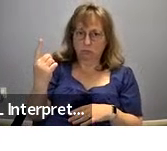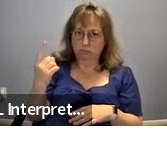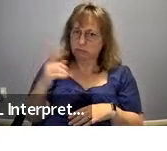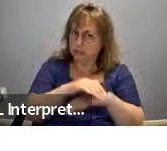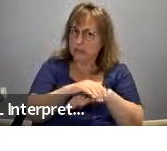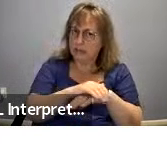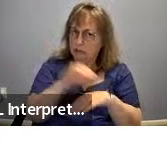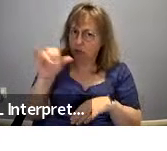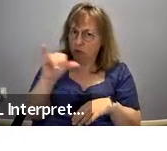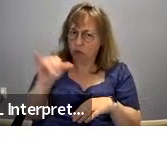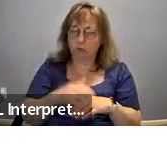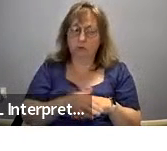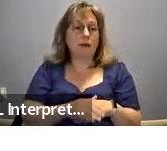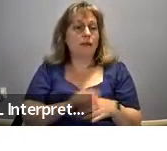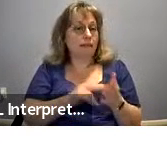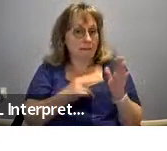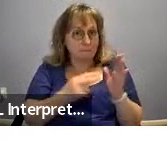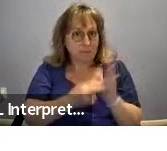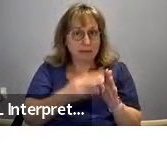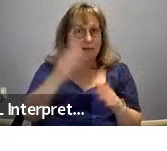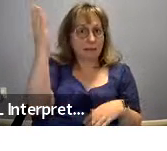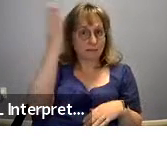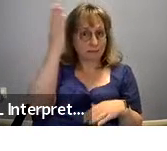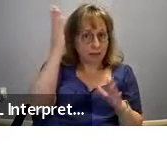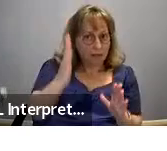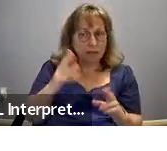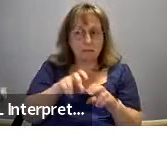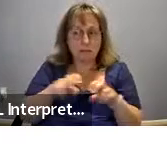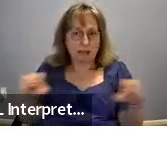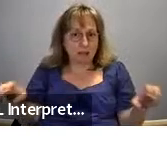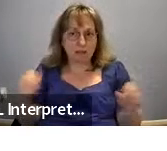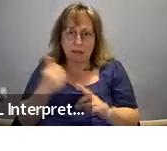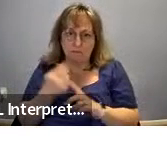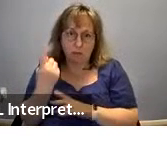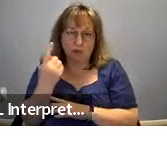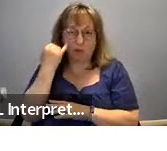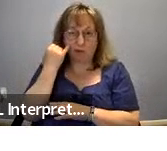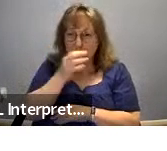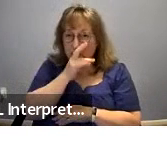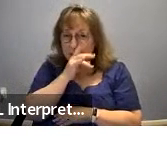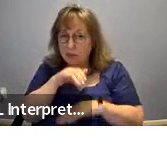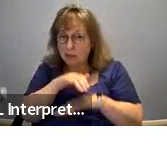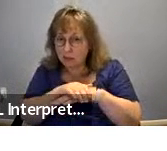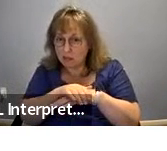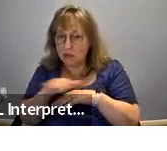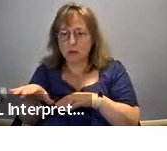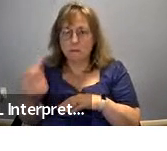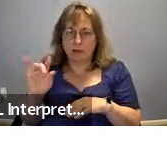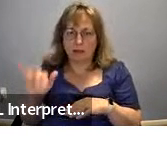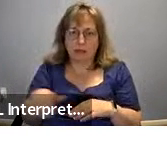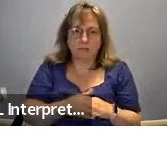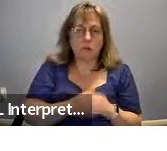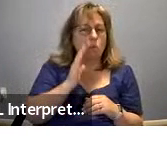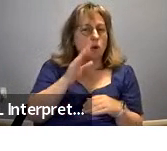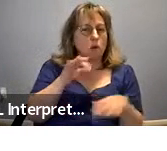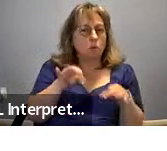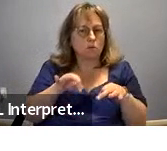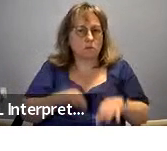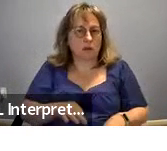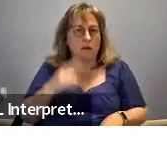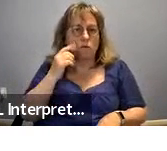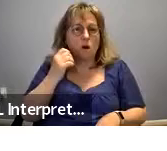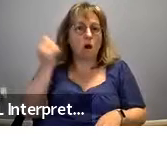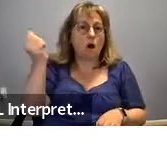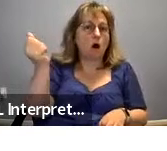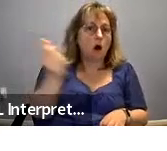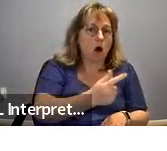all presenters and panelists. So please select English if you speak English. We are going to repeat these instructions in all